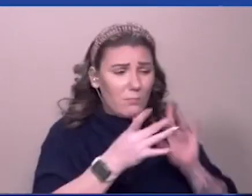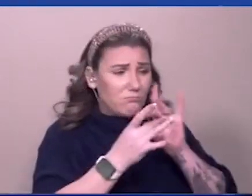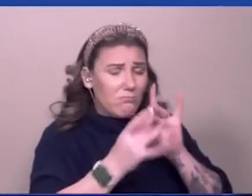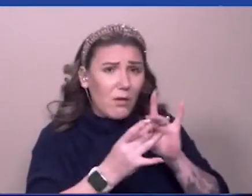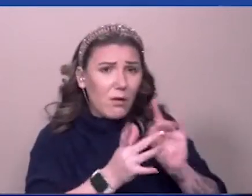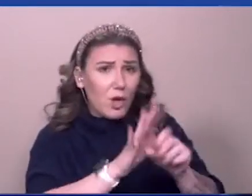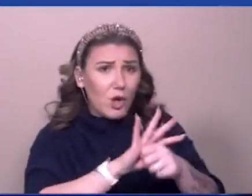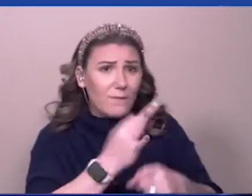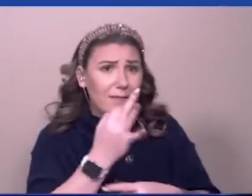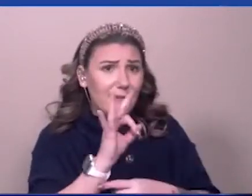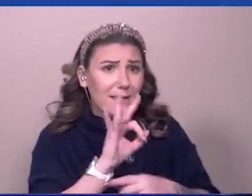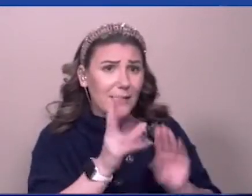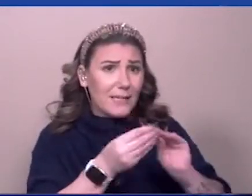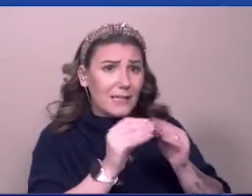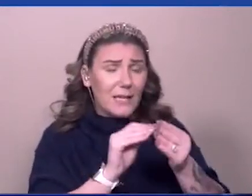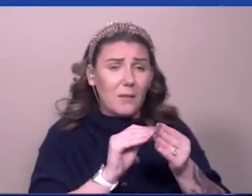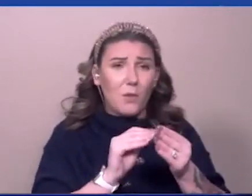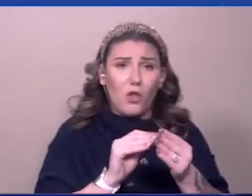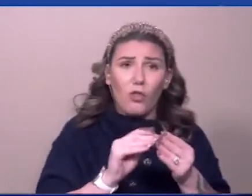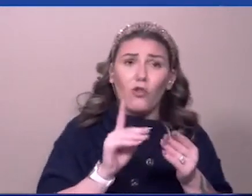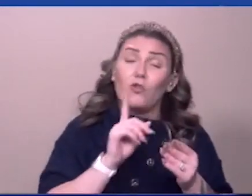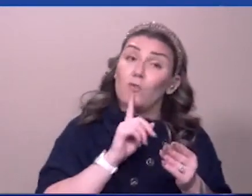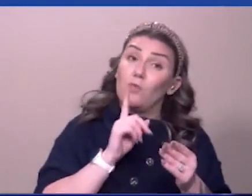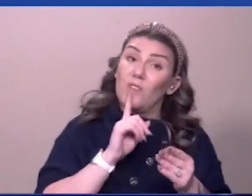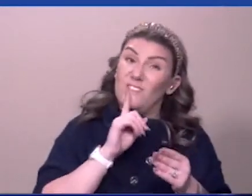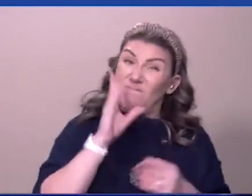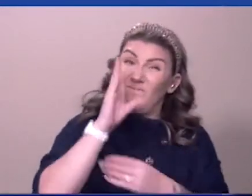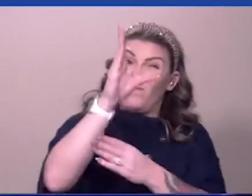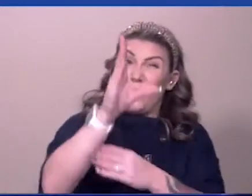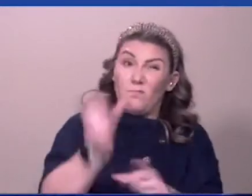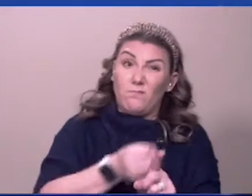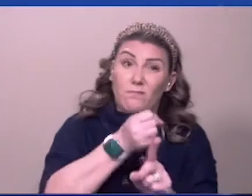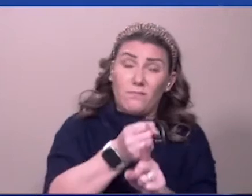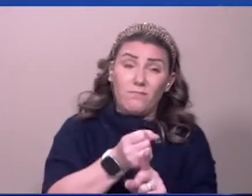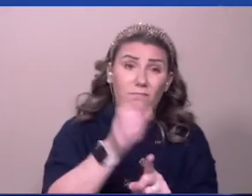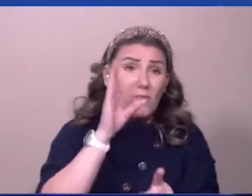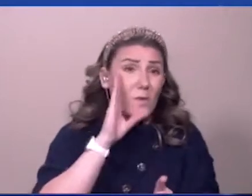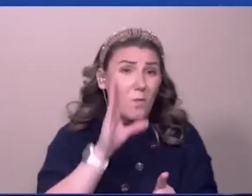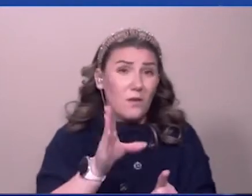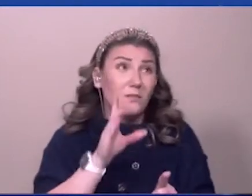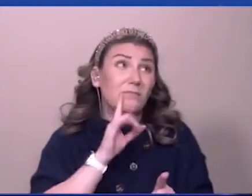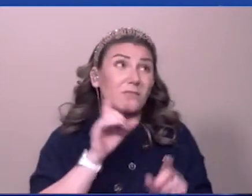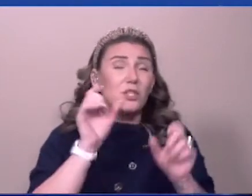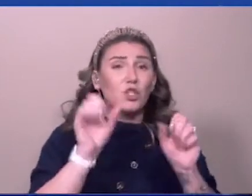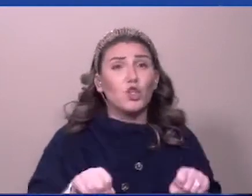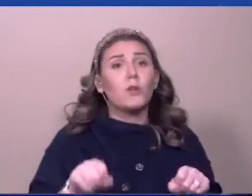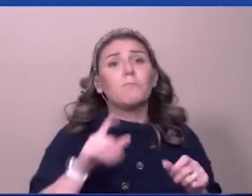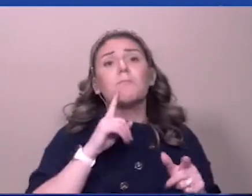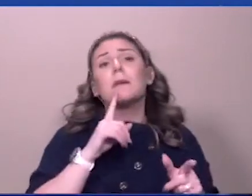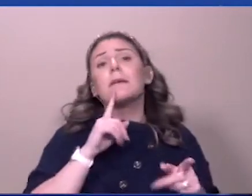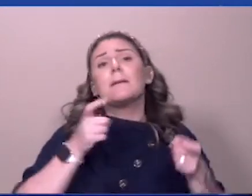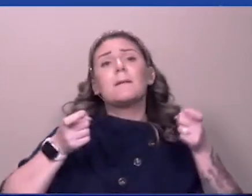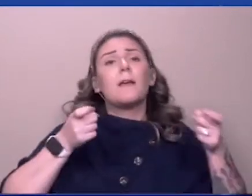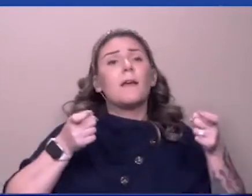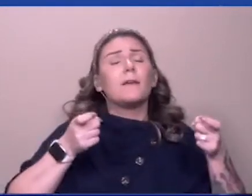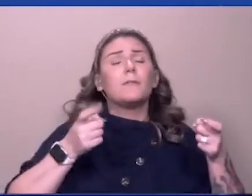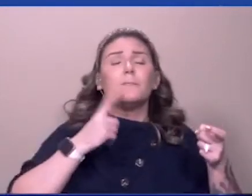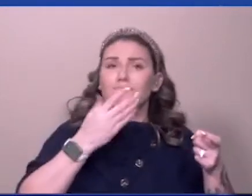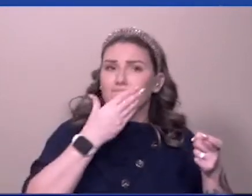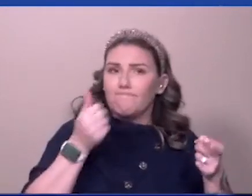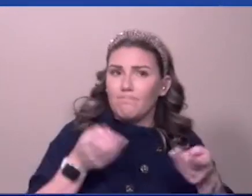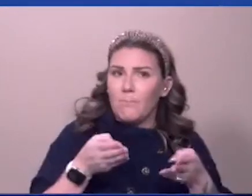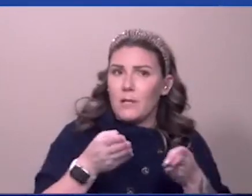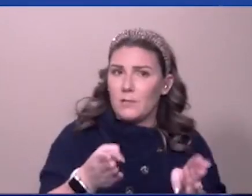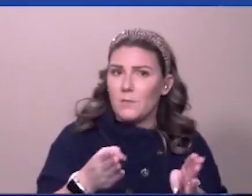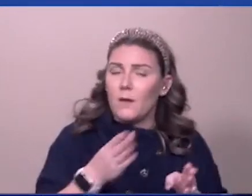COVID-19 numbers. There are long-term impacts that I think could be tackled in creative ways.